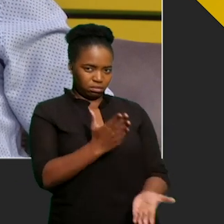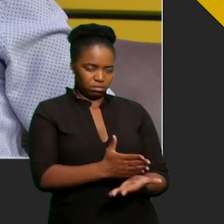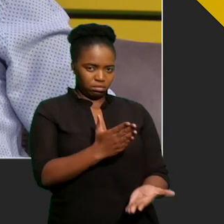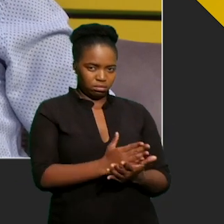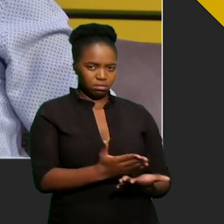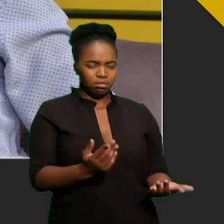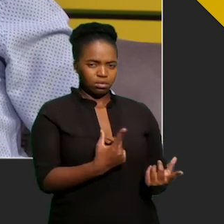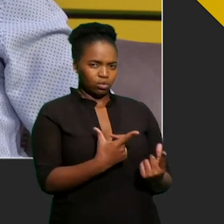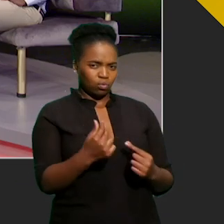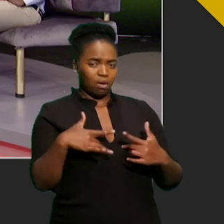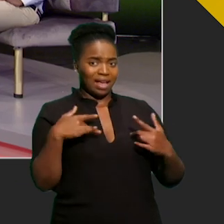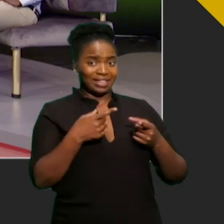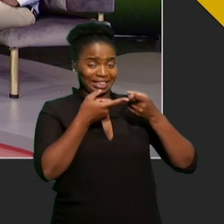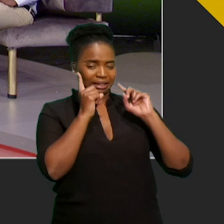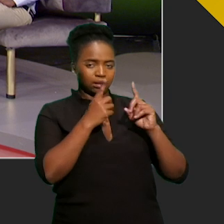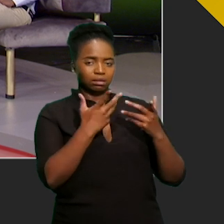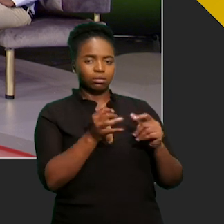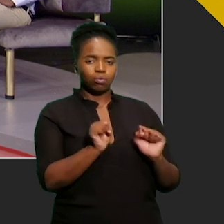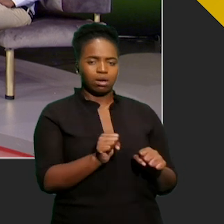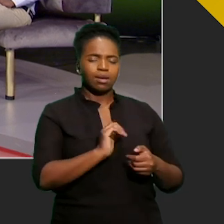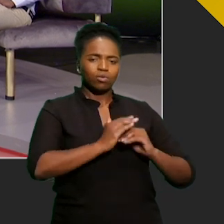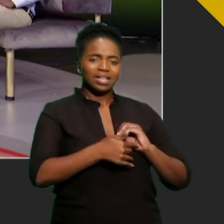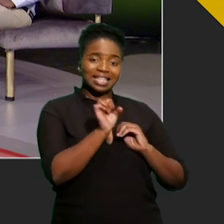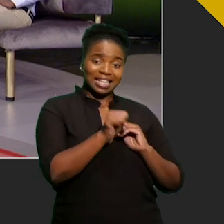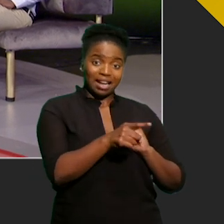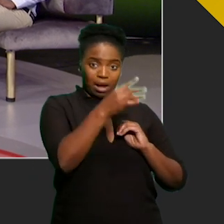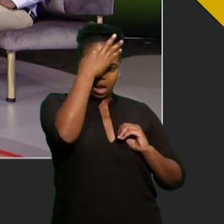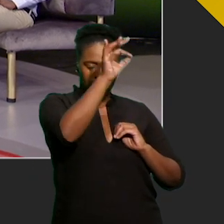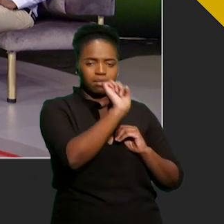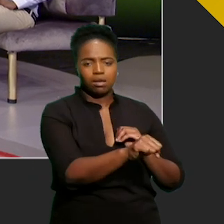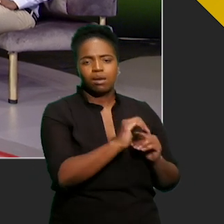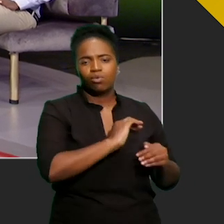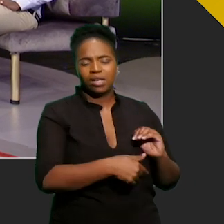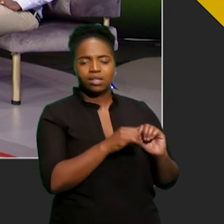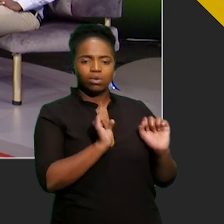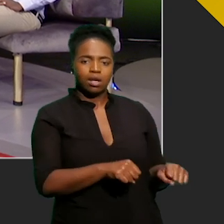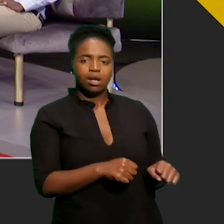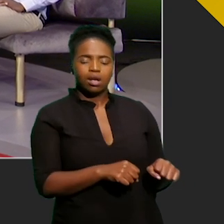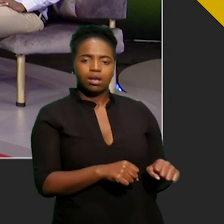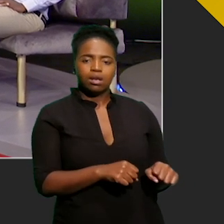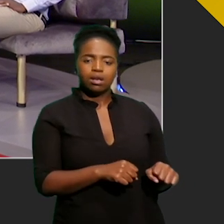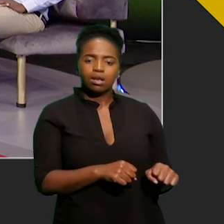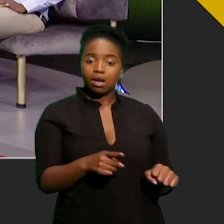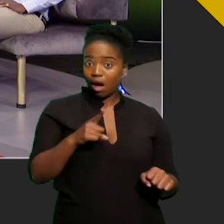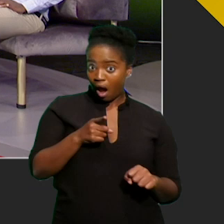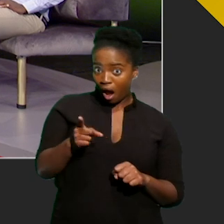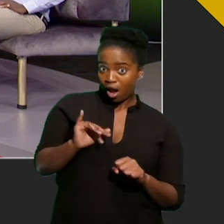assessment reveals that your life is under threat, you can be protected by the state because taxpayers pay. Because in short, though, like